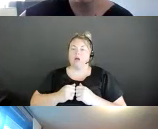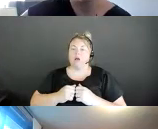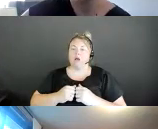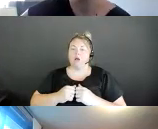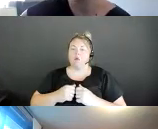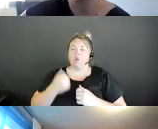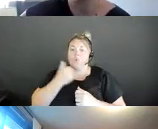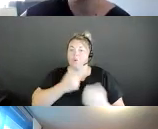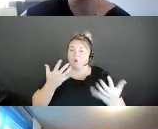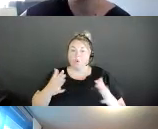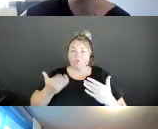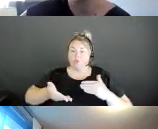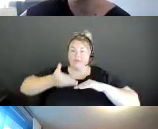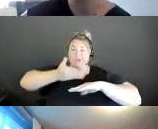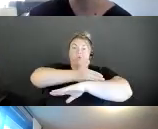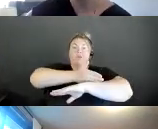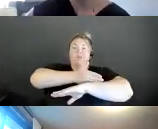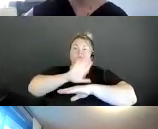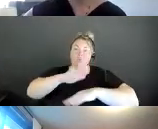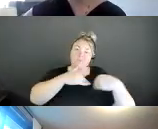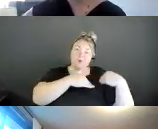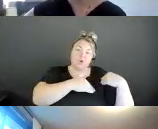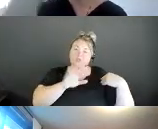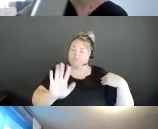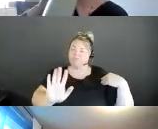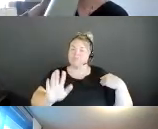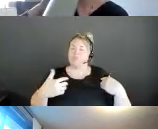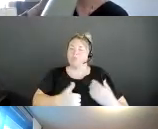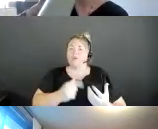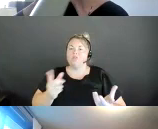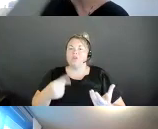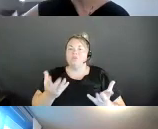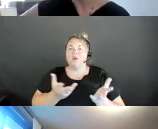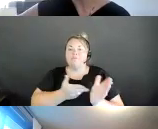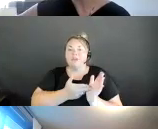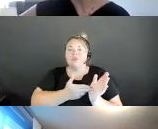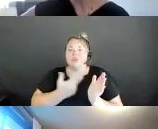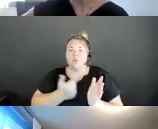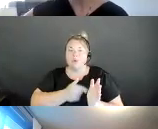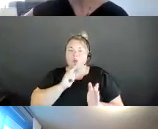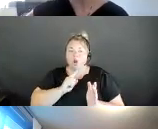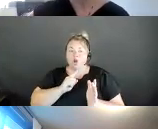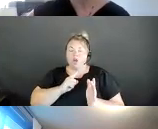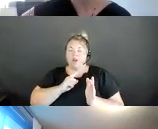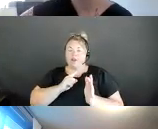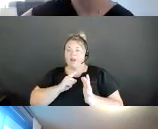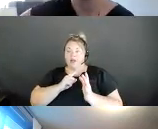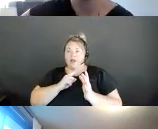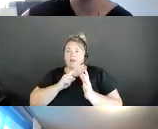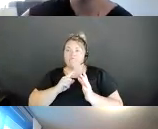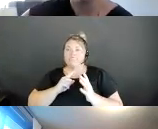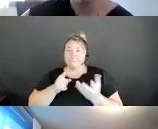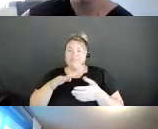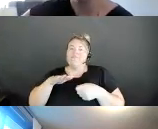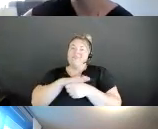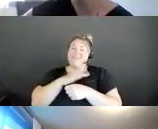Yeah, we don't want to increase provider burden by this. We're just wanting to make sure that we are filling those gaps and figuring